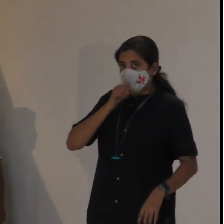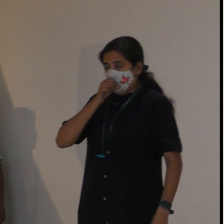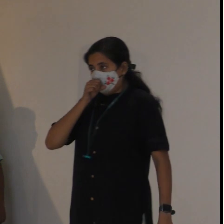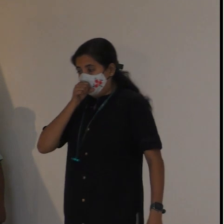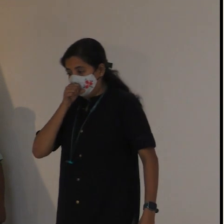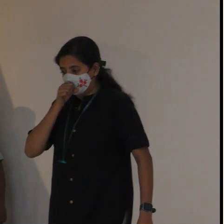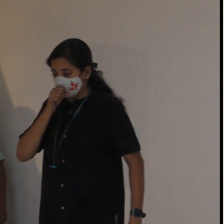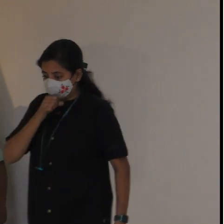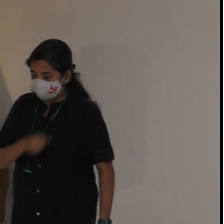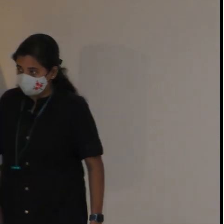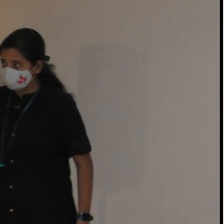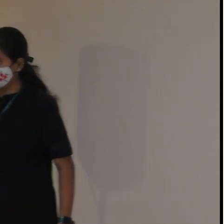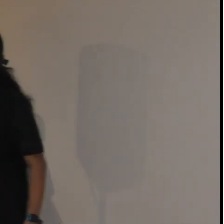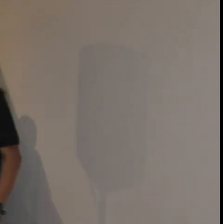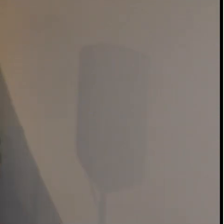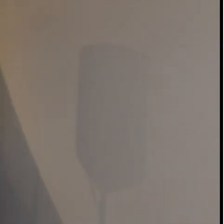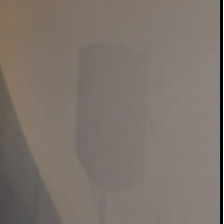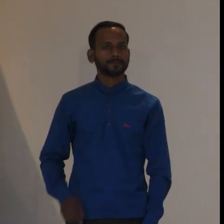Thank you.